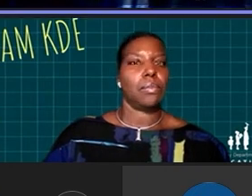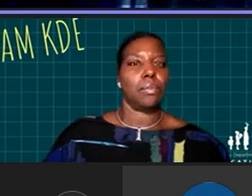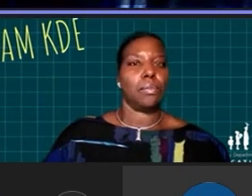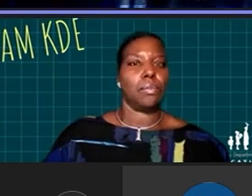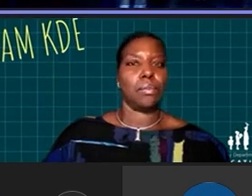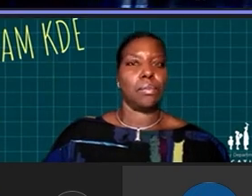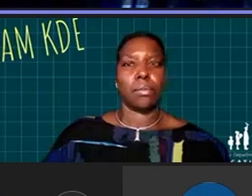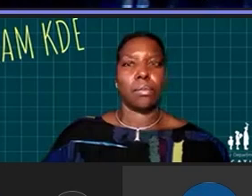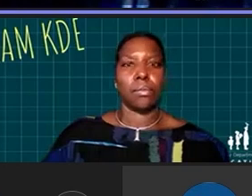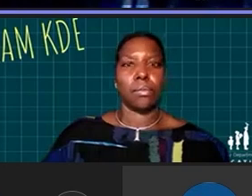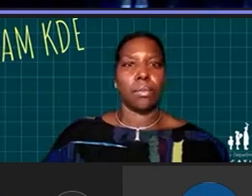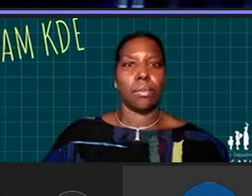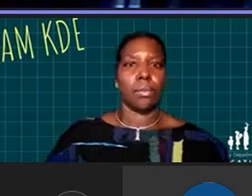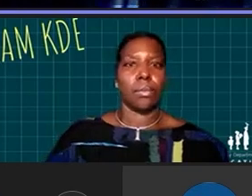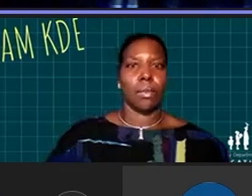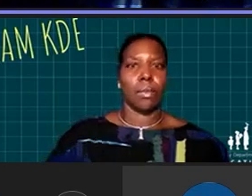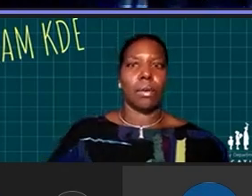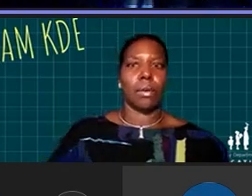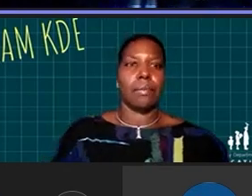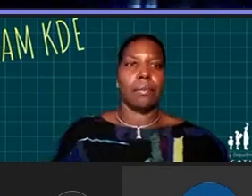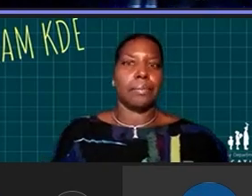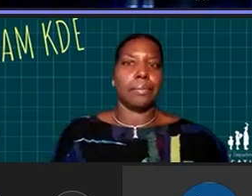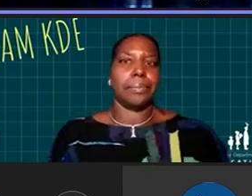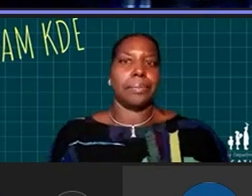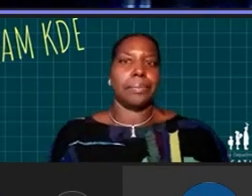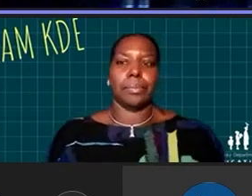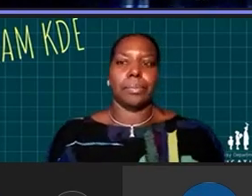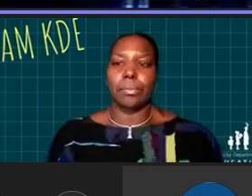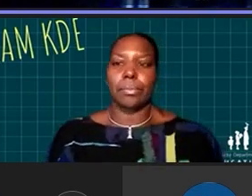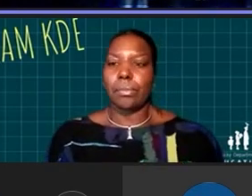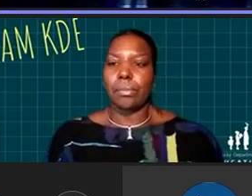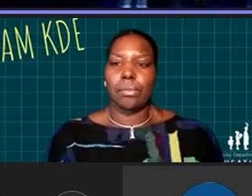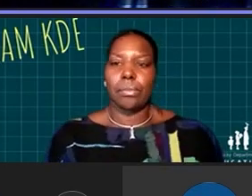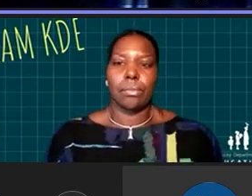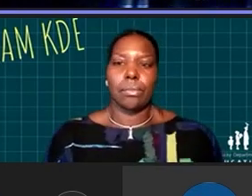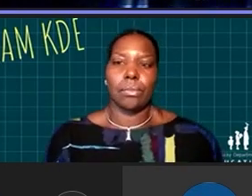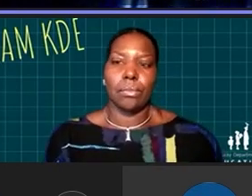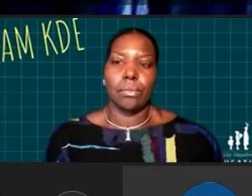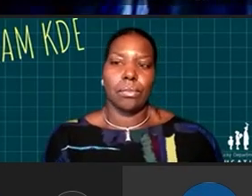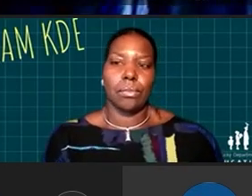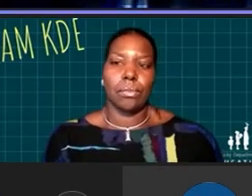and that has occurred. Let's say that has occurred